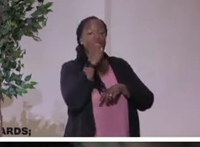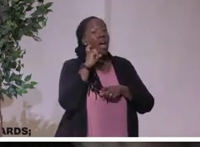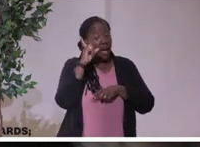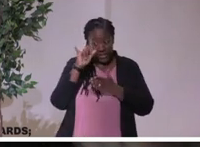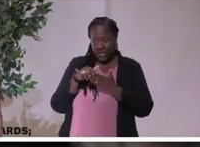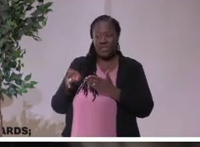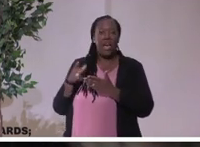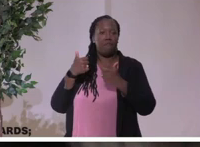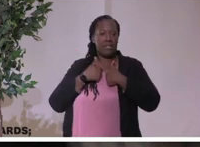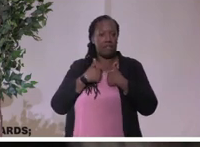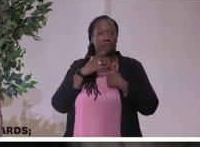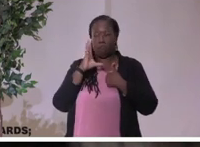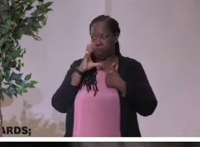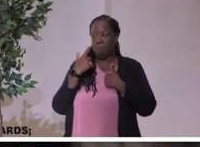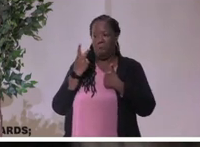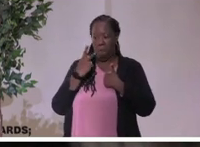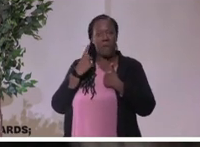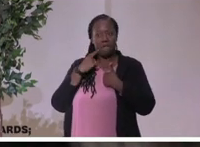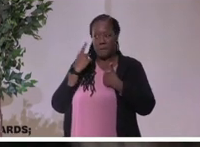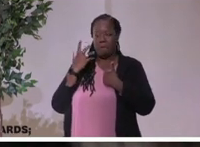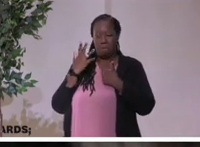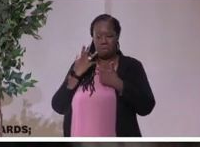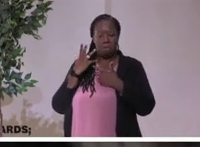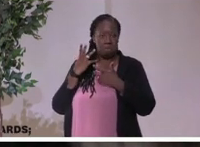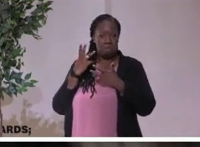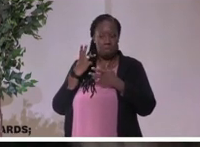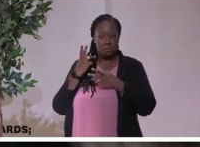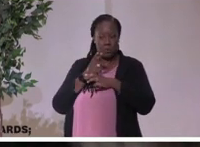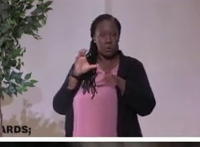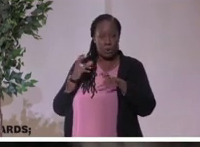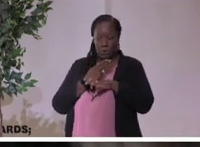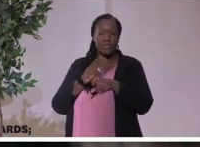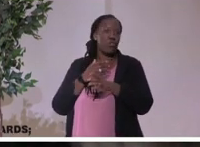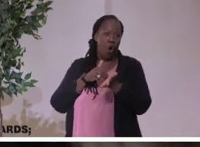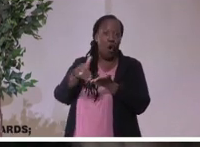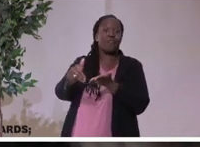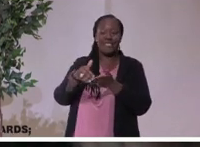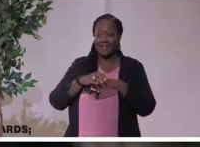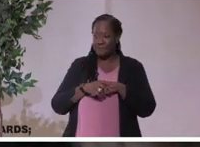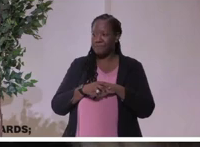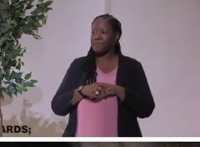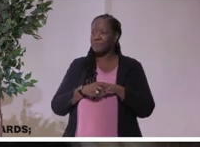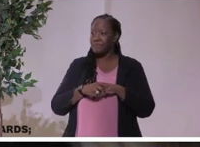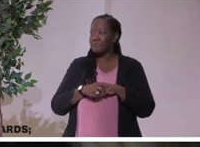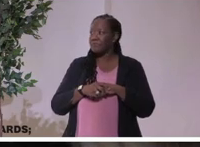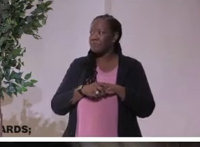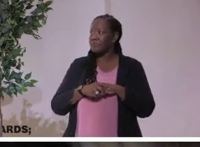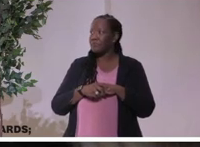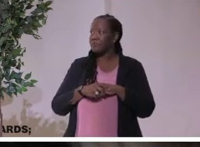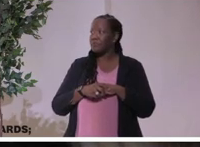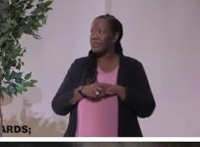that I've been working with have been doing the most of, where, you know,